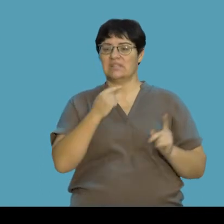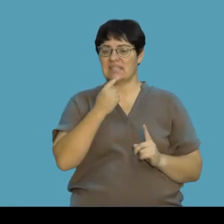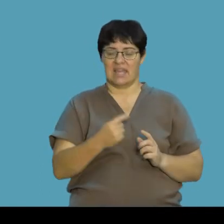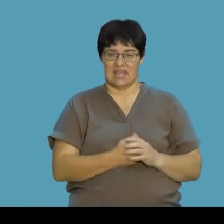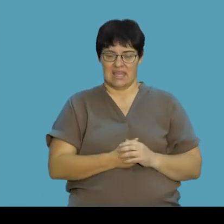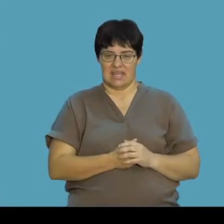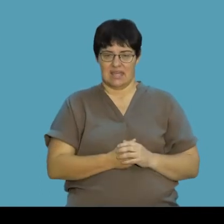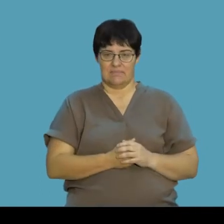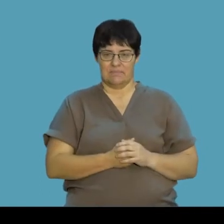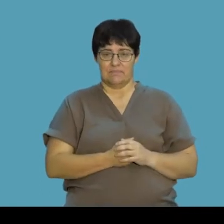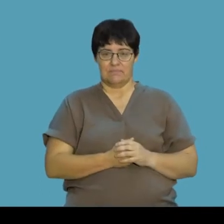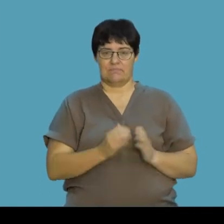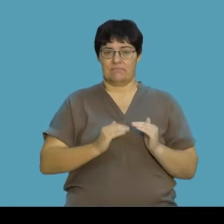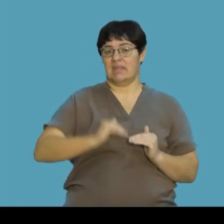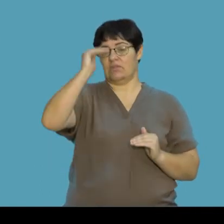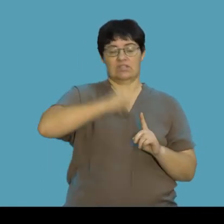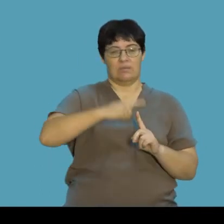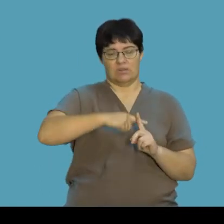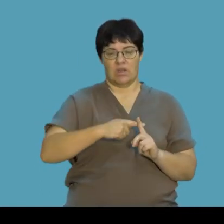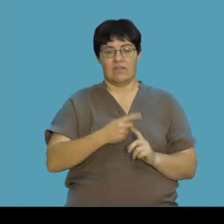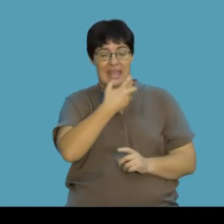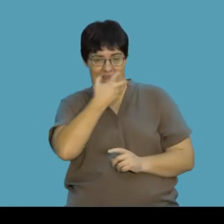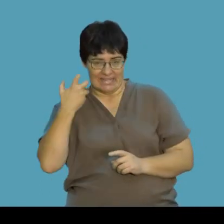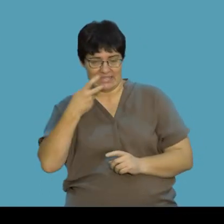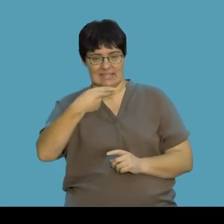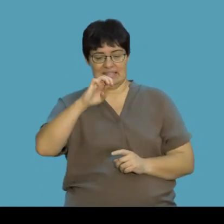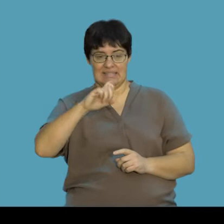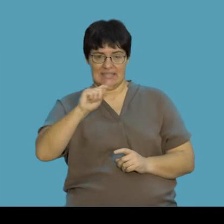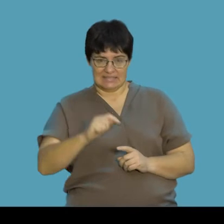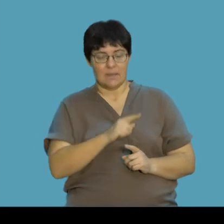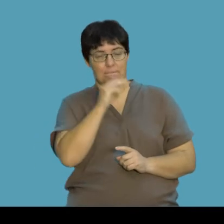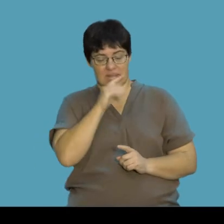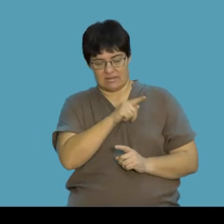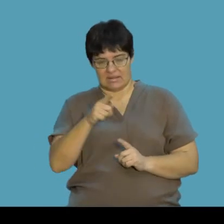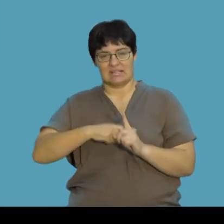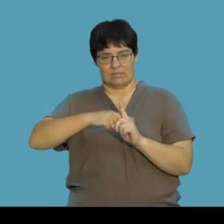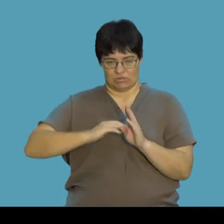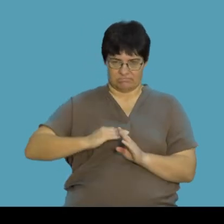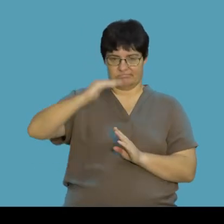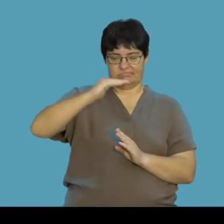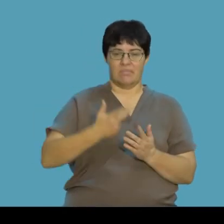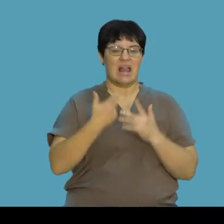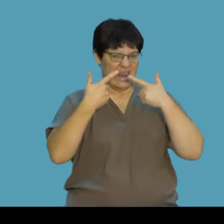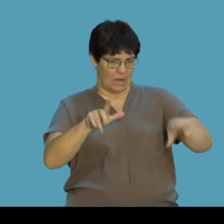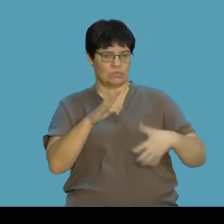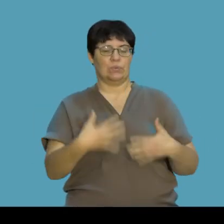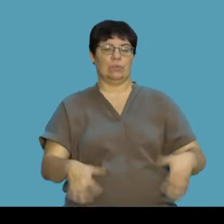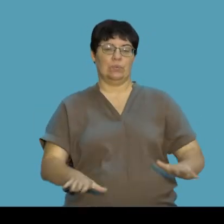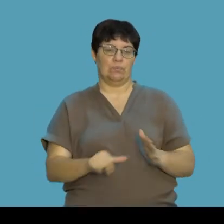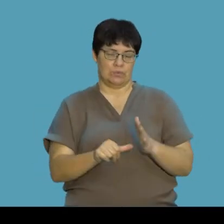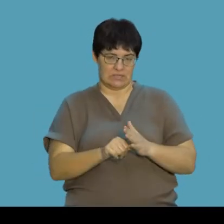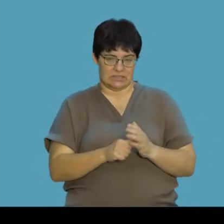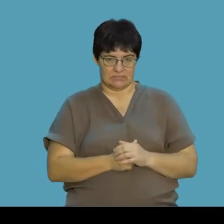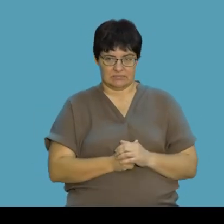of a, to say we increase the temperature. When you heat, the temperature will automatically increase. So the language, again, there is